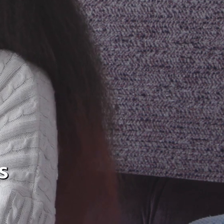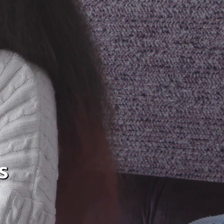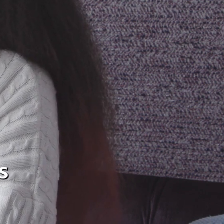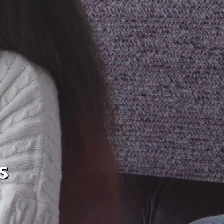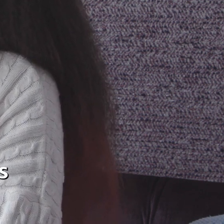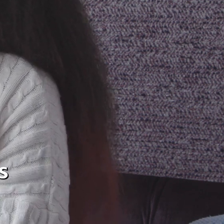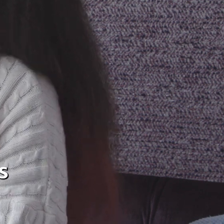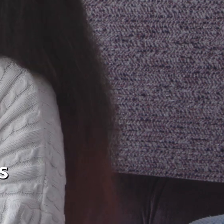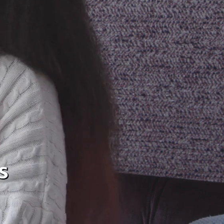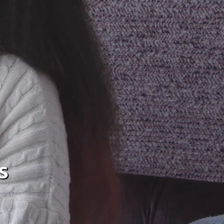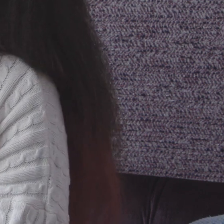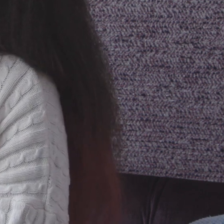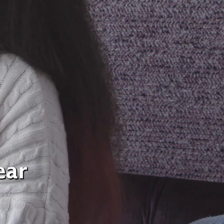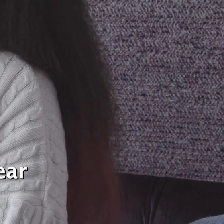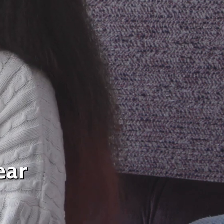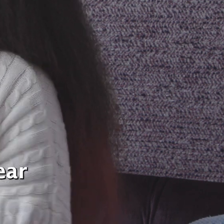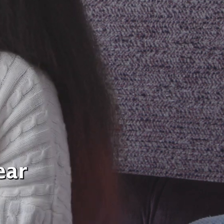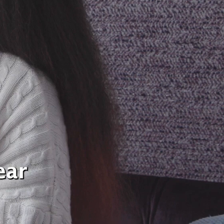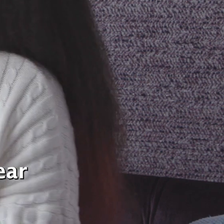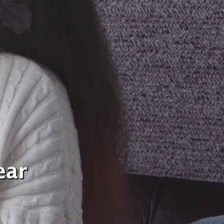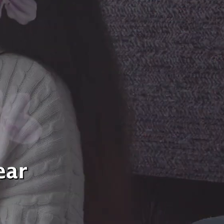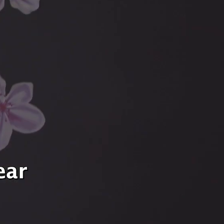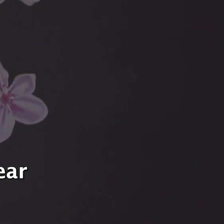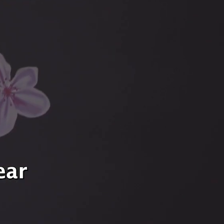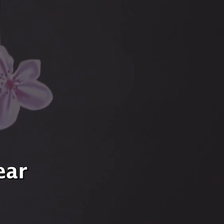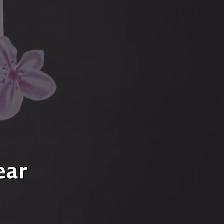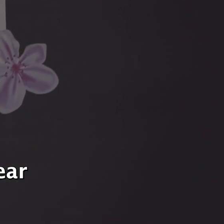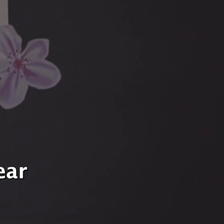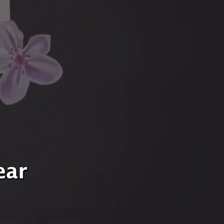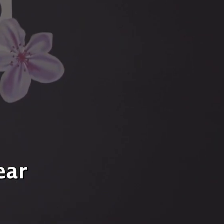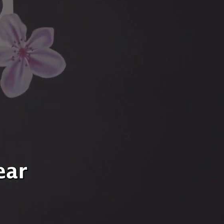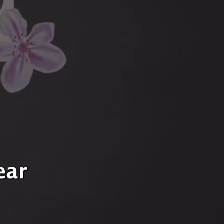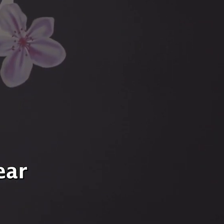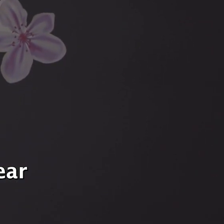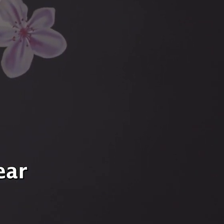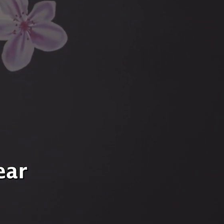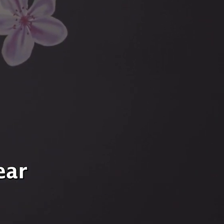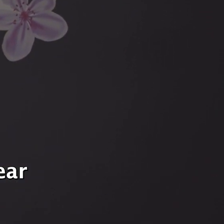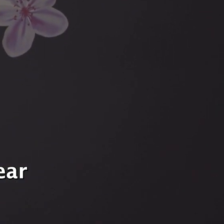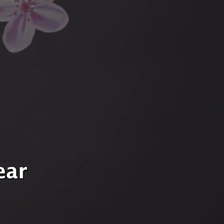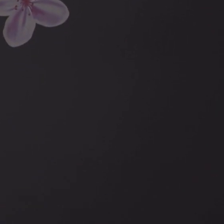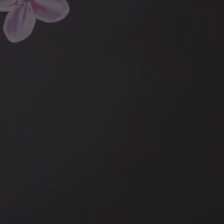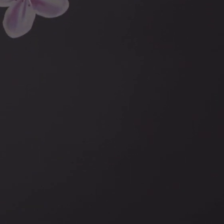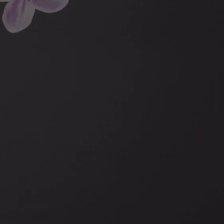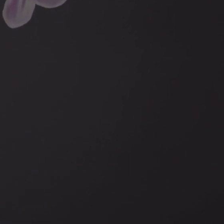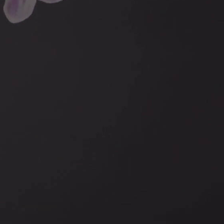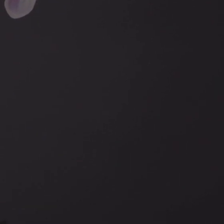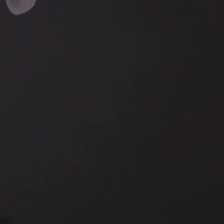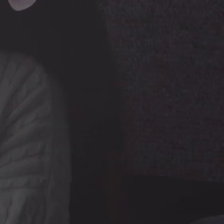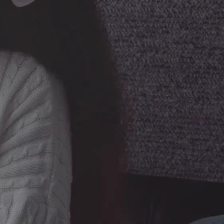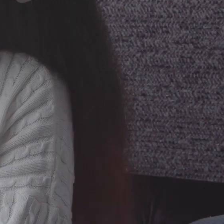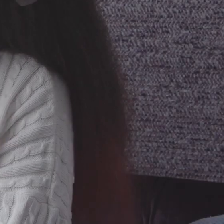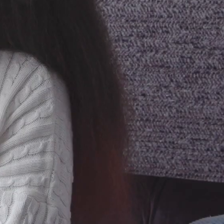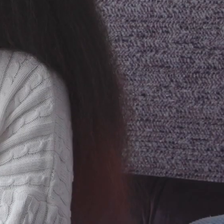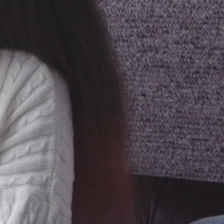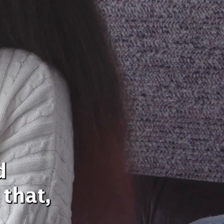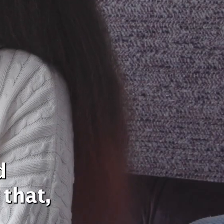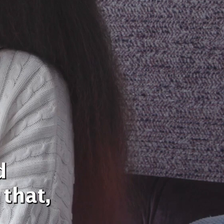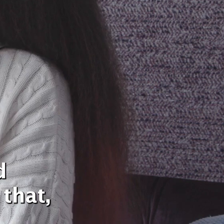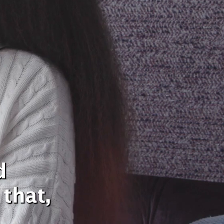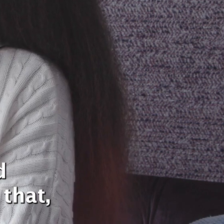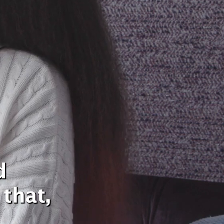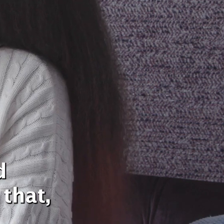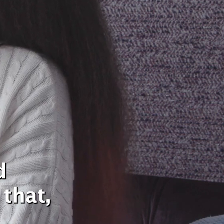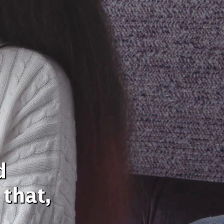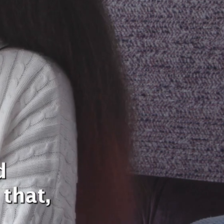of entrepreneurs, not from a bakery owner, but from a 20-year practicing business attorney. First, you have to decide that